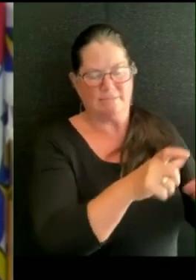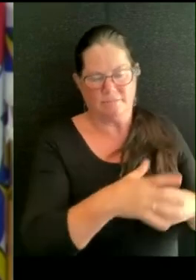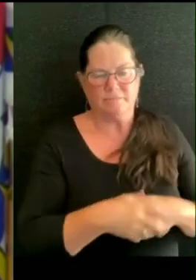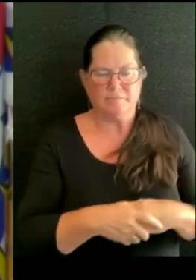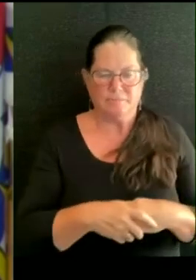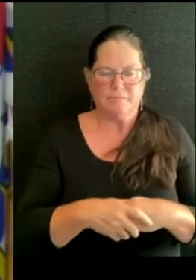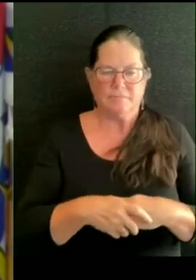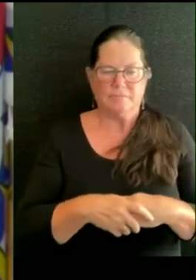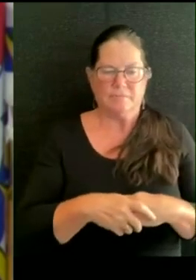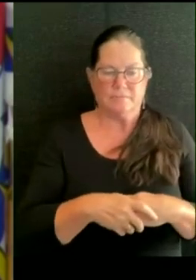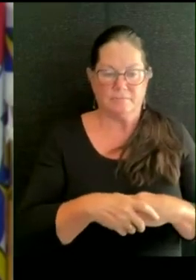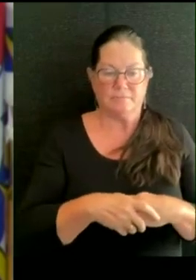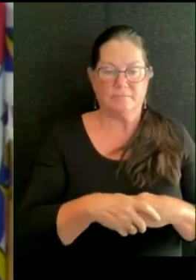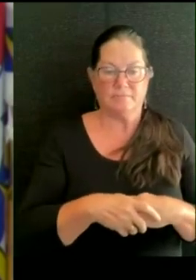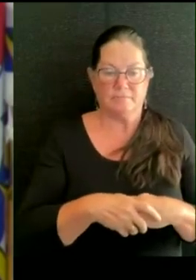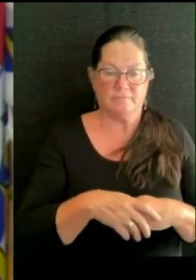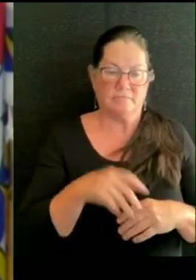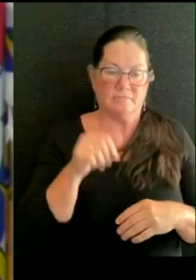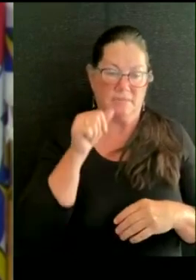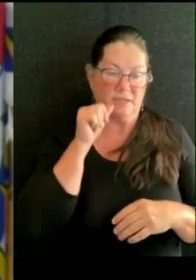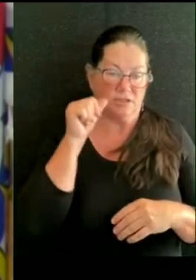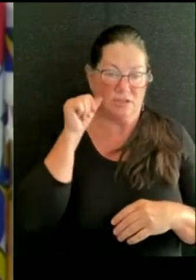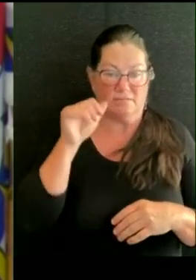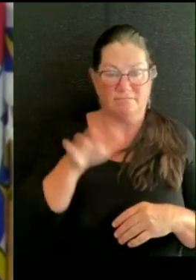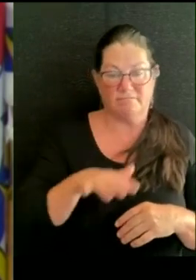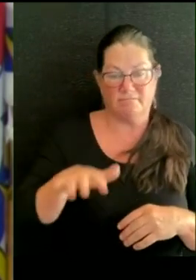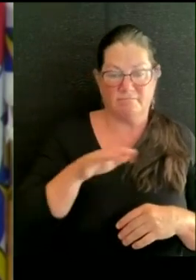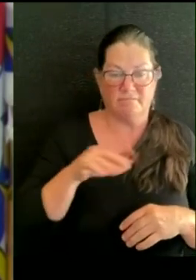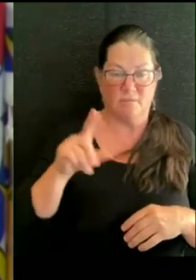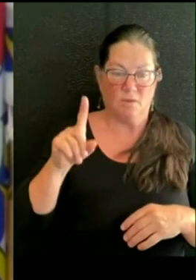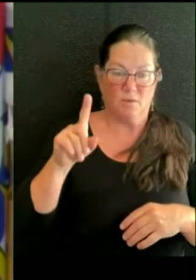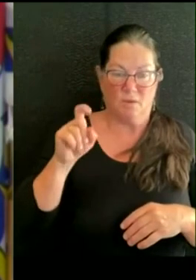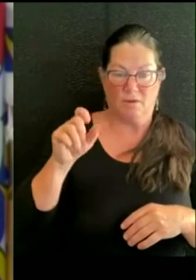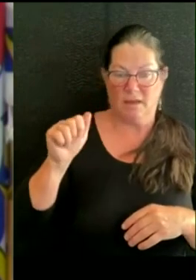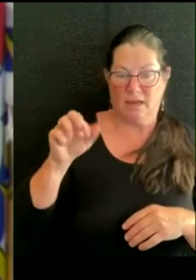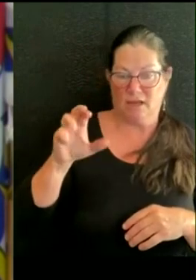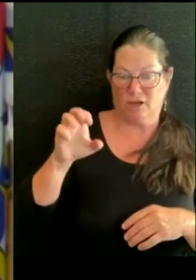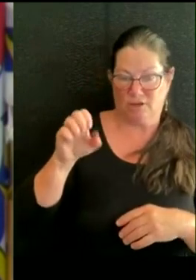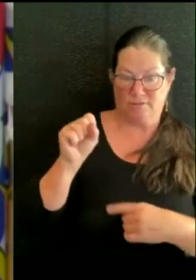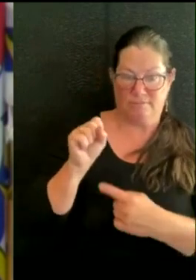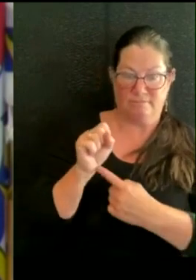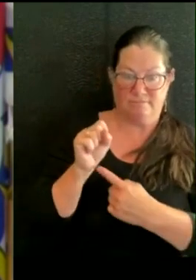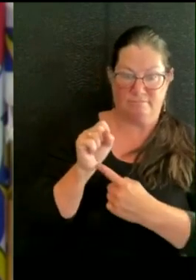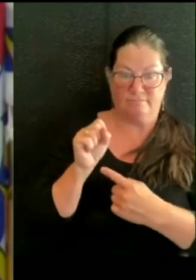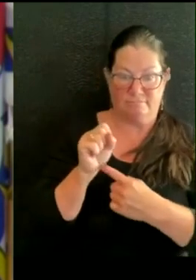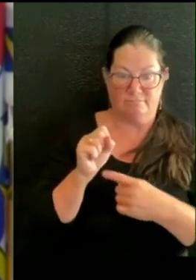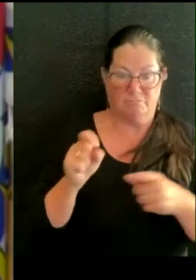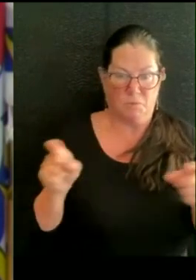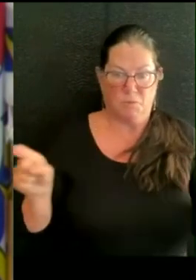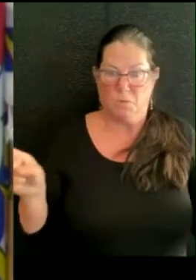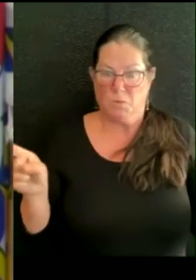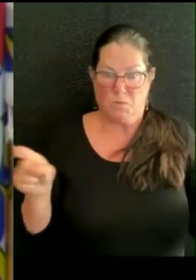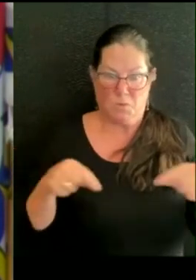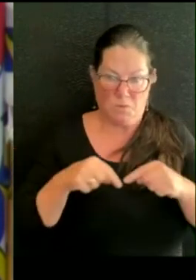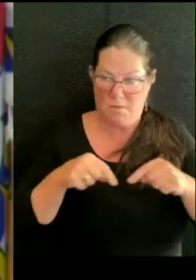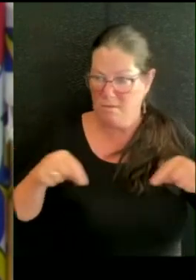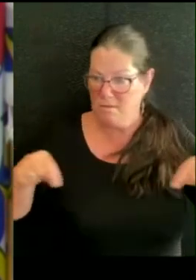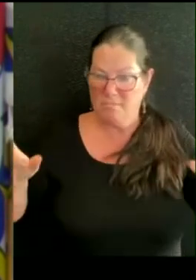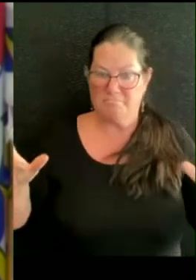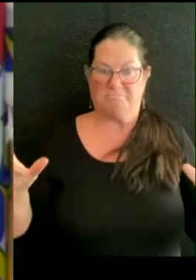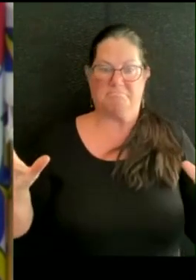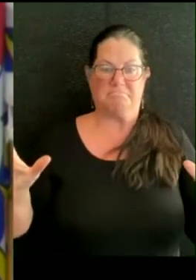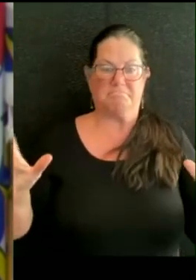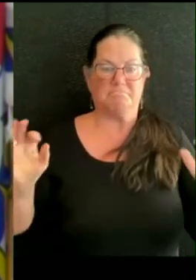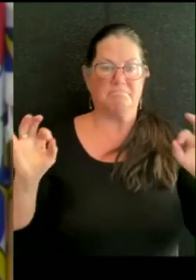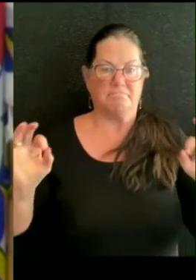approximately 100 hectare planned ignition along the southwest corner of McDougal Creek. building off the previous day's ignition